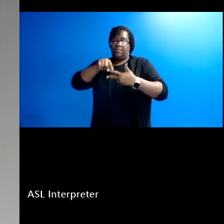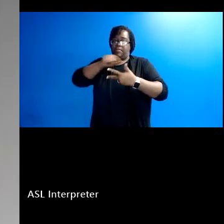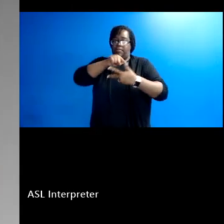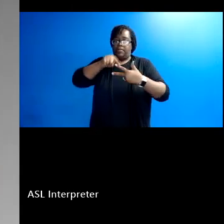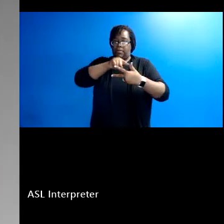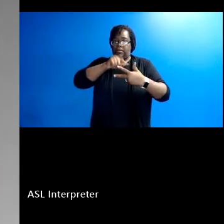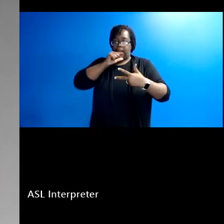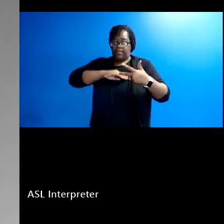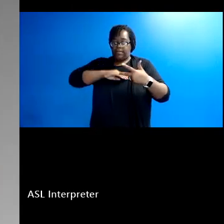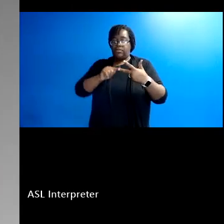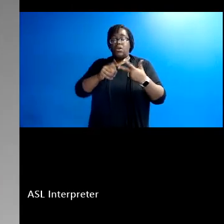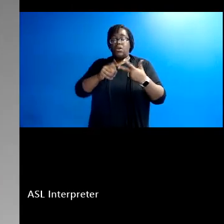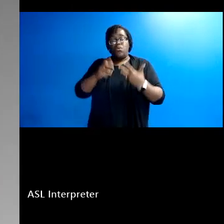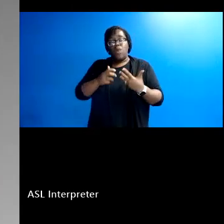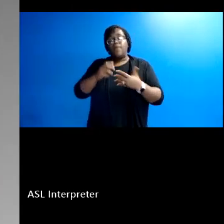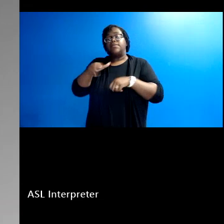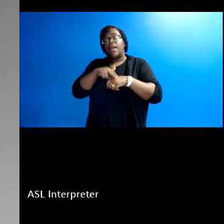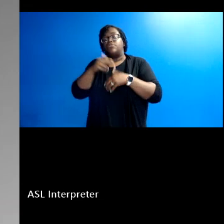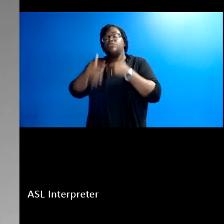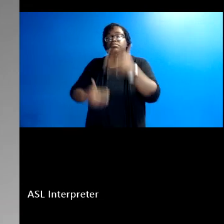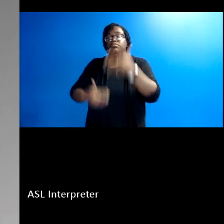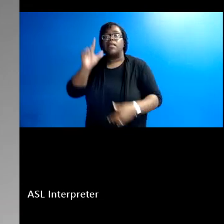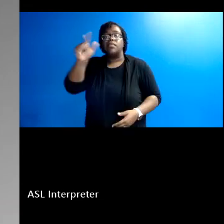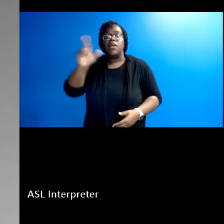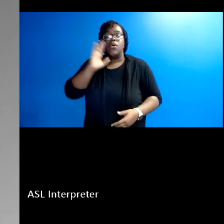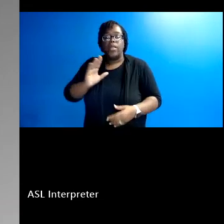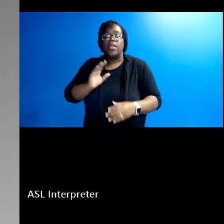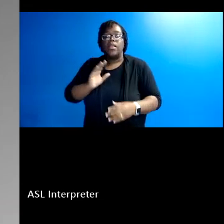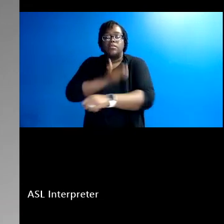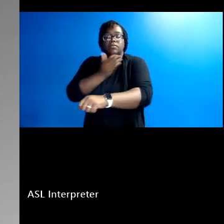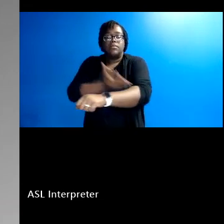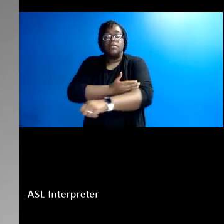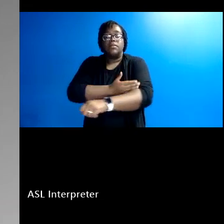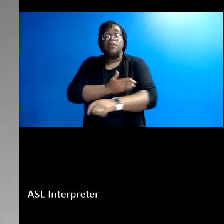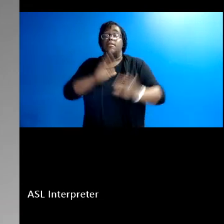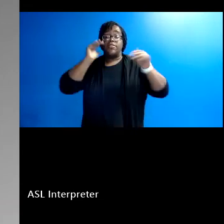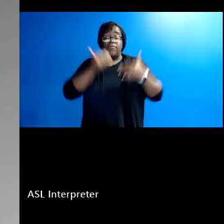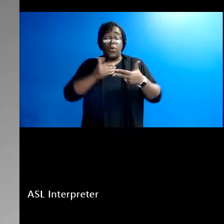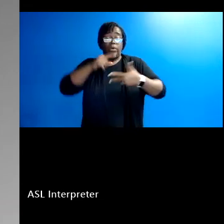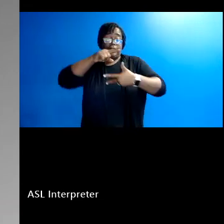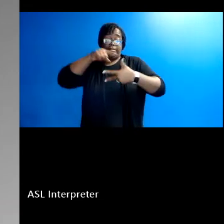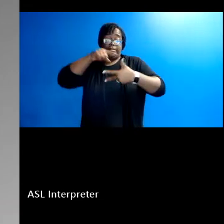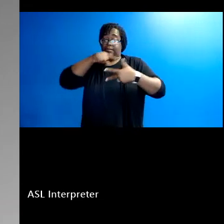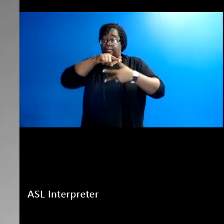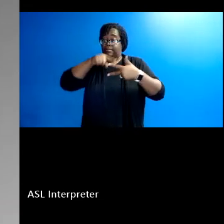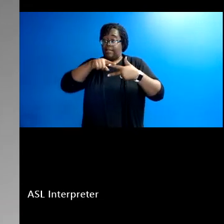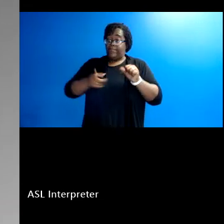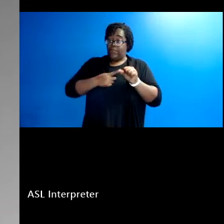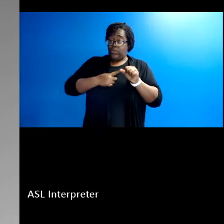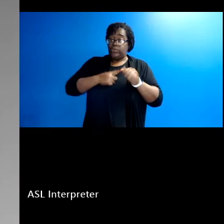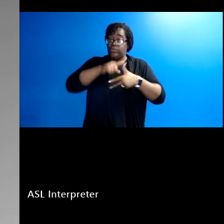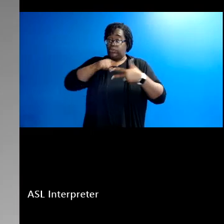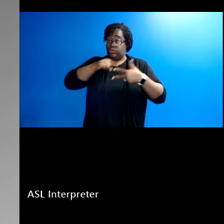areas naturally over time. Our main focus has been to harden the severe risk and high consequence areas first,